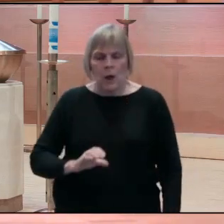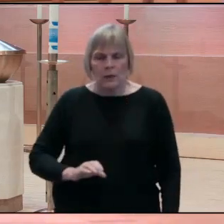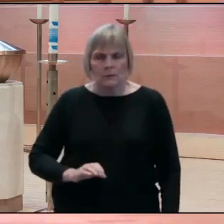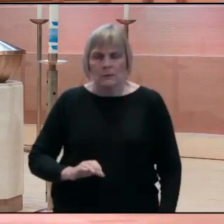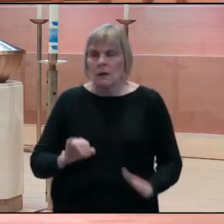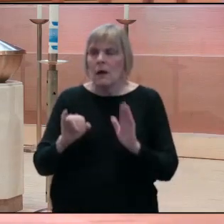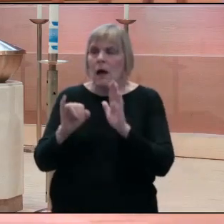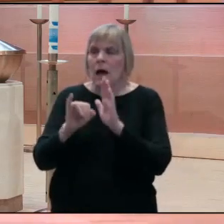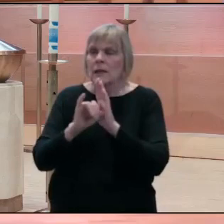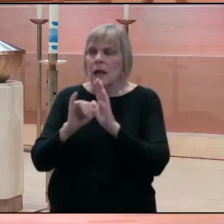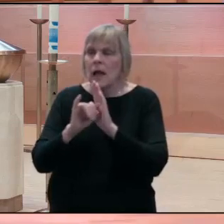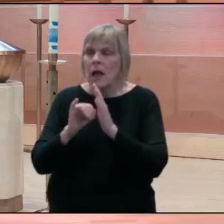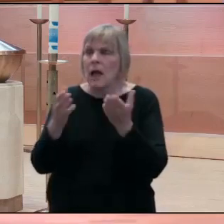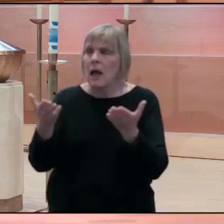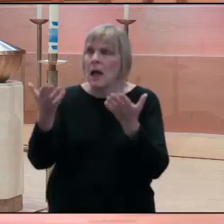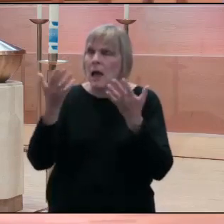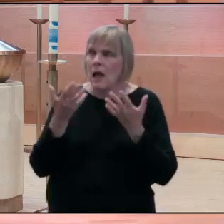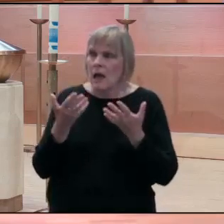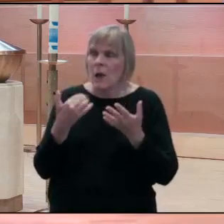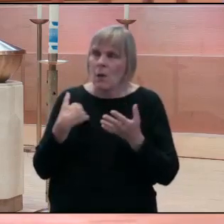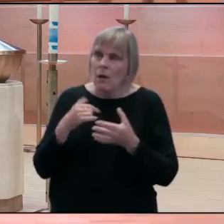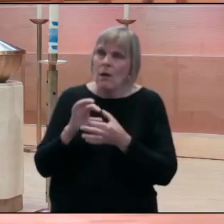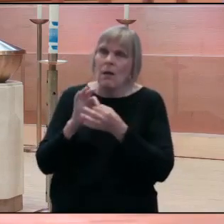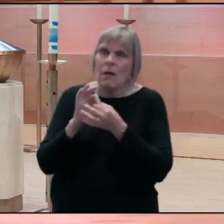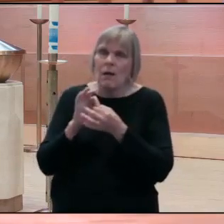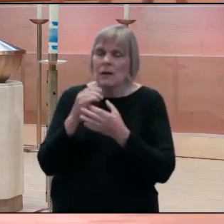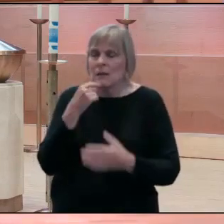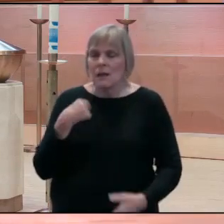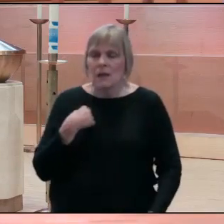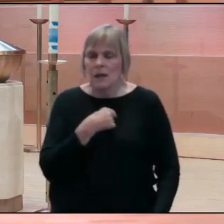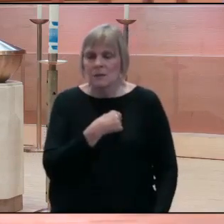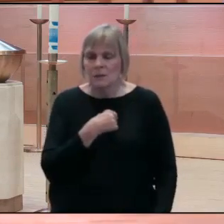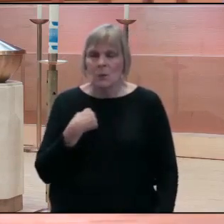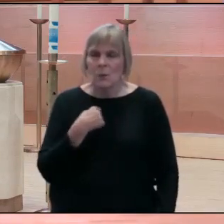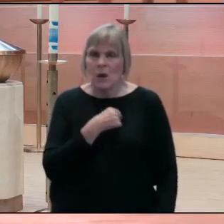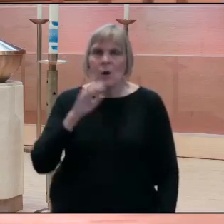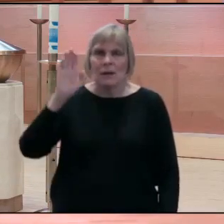his identity on us, claiming us, telling us we are his.